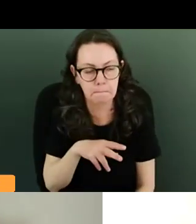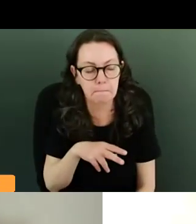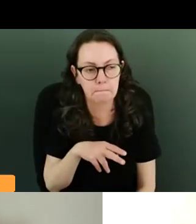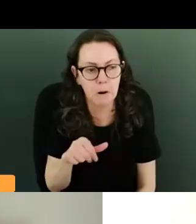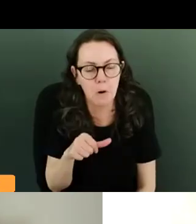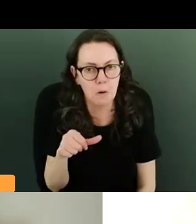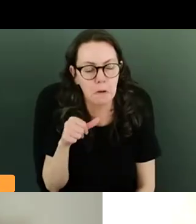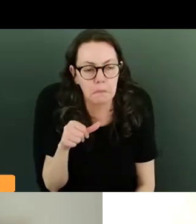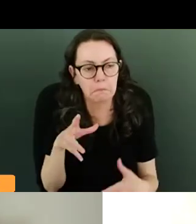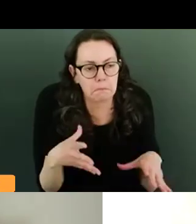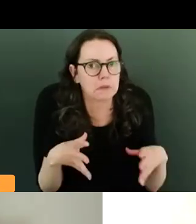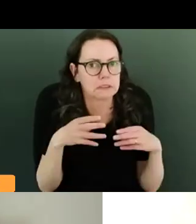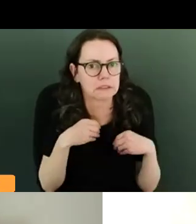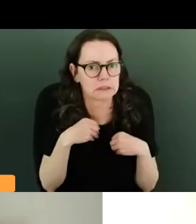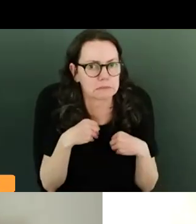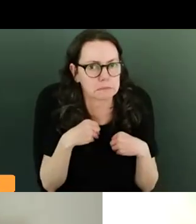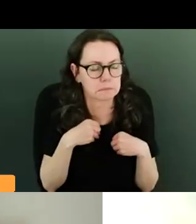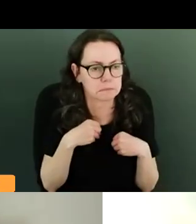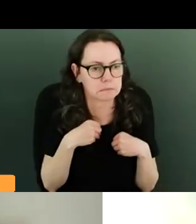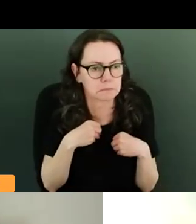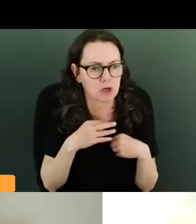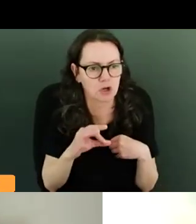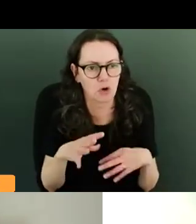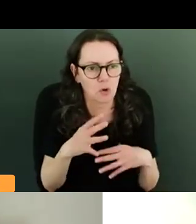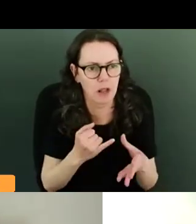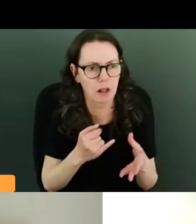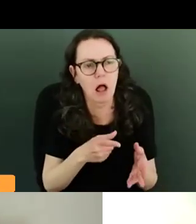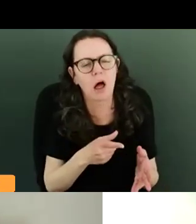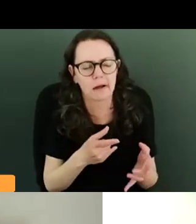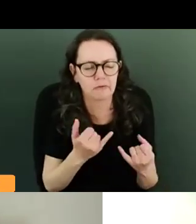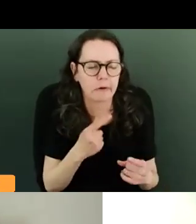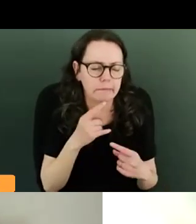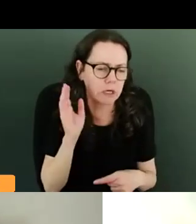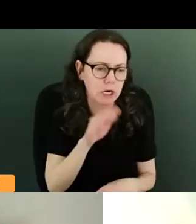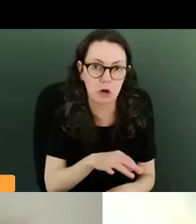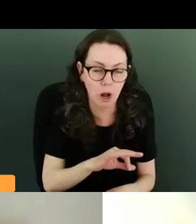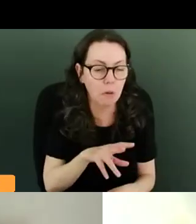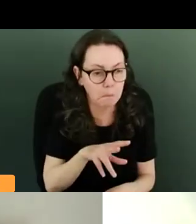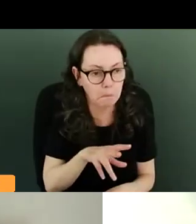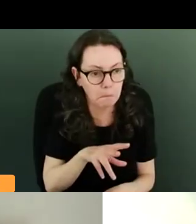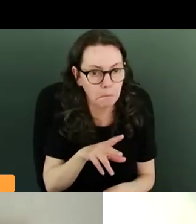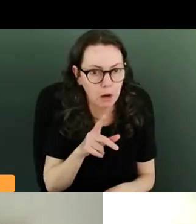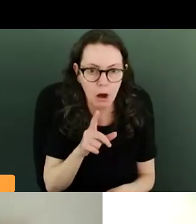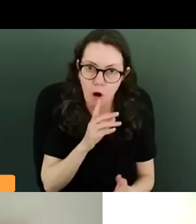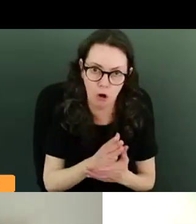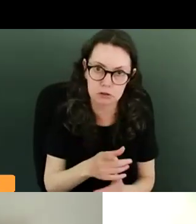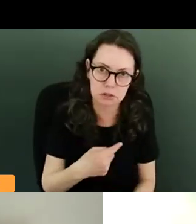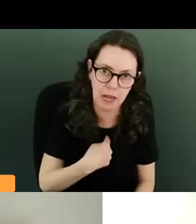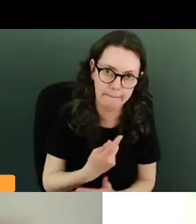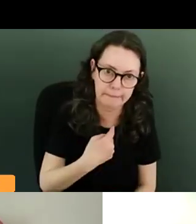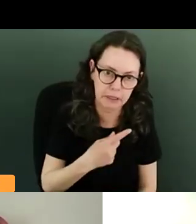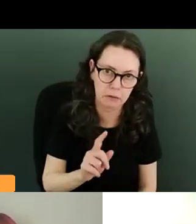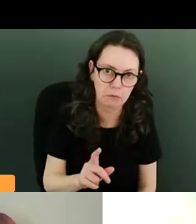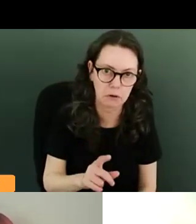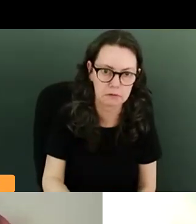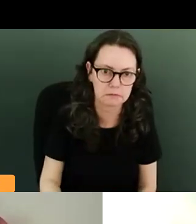more open mind about how it might actually help them rather than, and to be honest, I've had that sometimes where I've